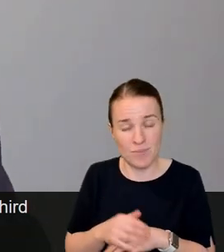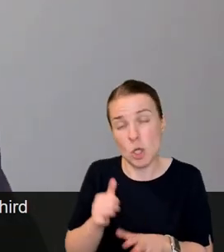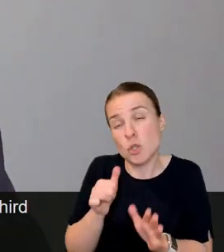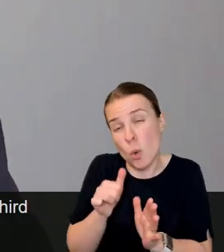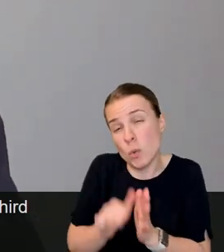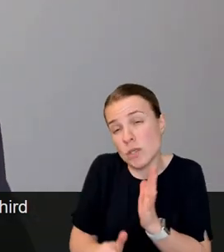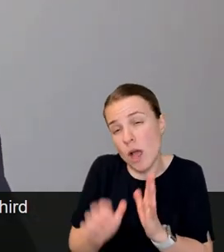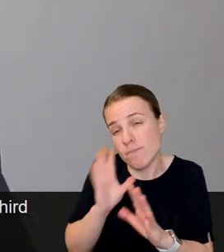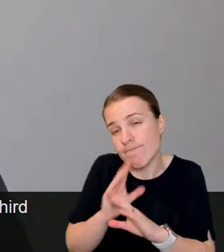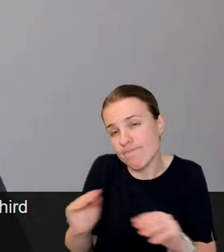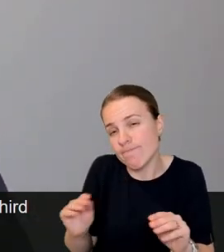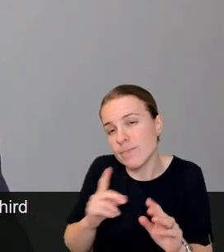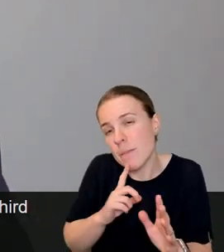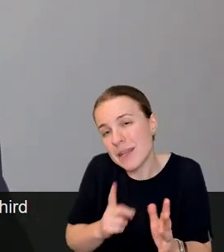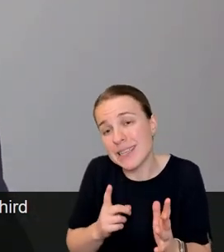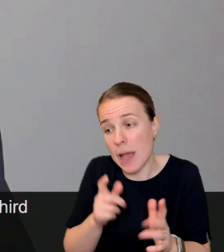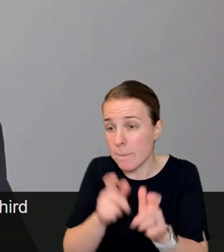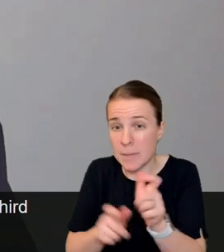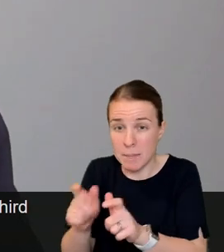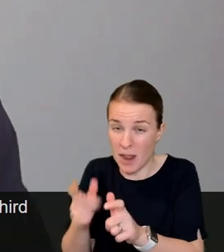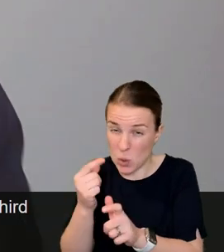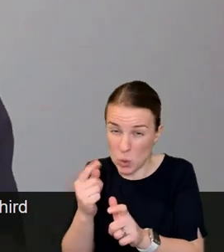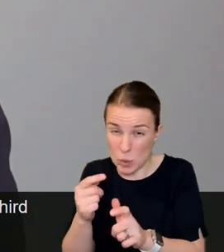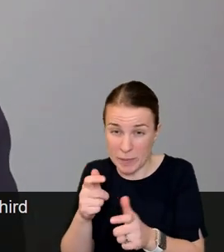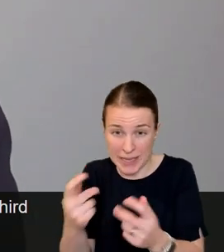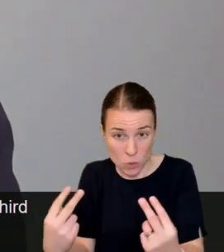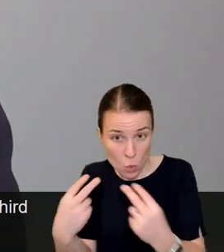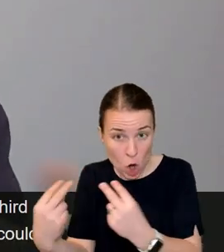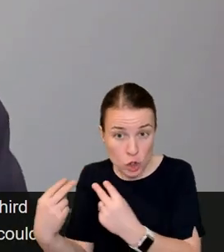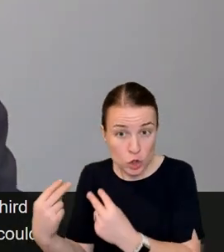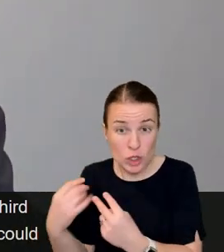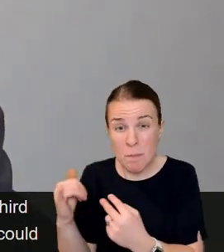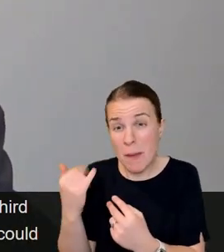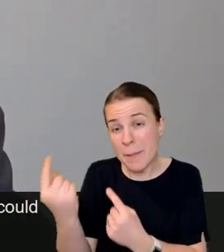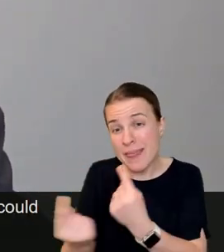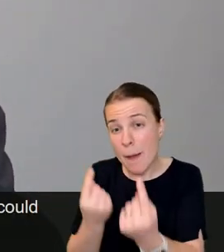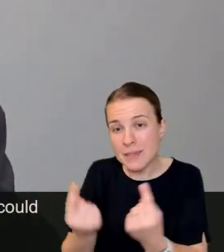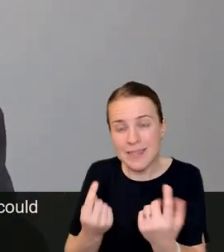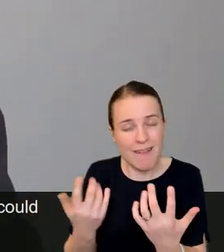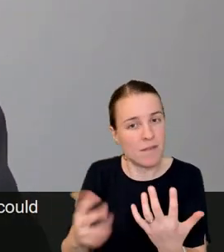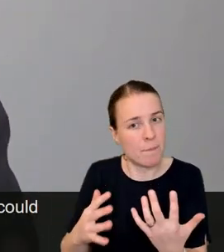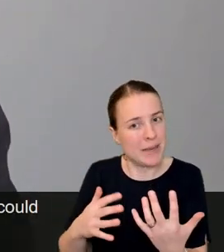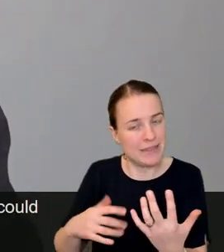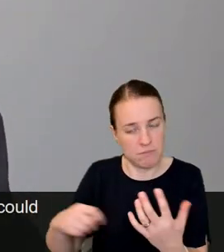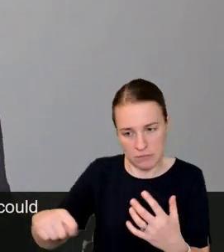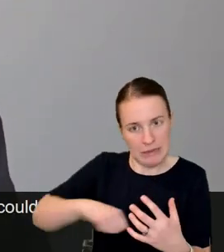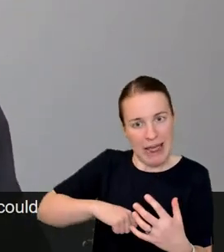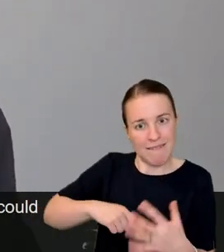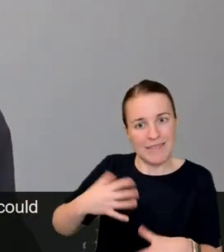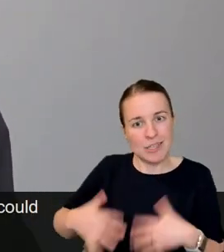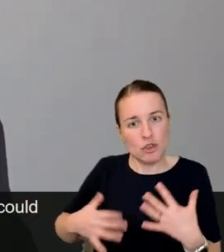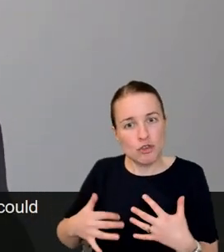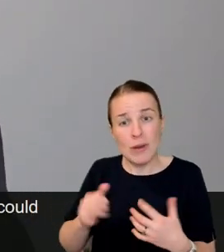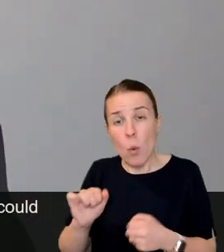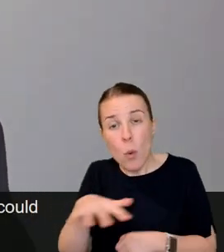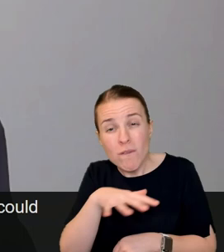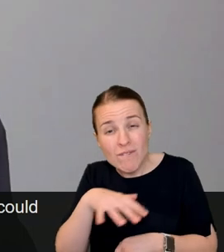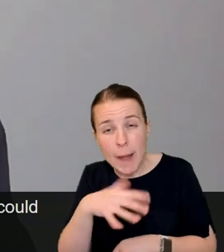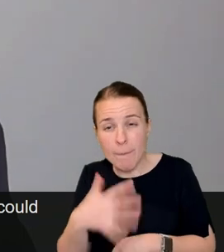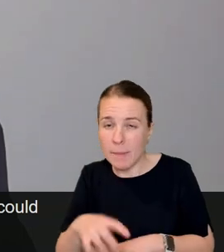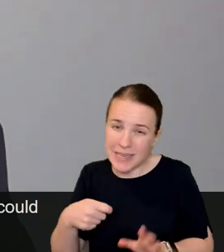could be people watching People's Question Time who may themselves have suffered a knife crime injury, or someone in their family has. It is